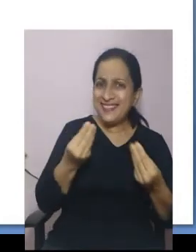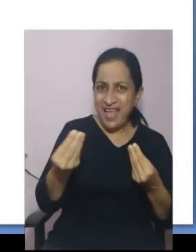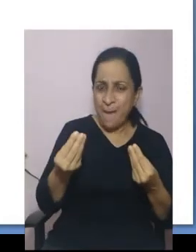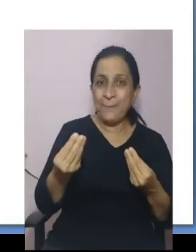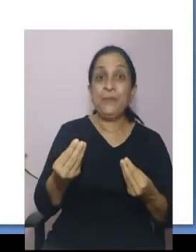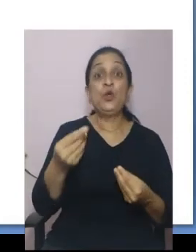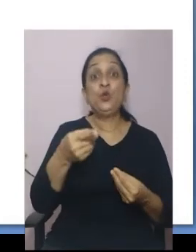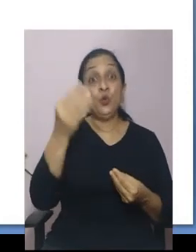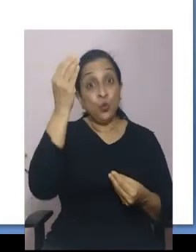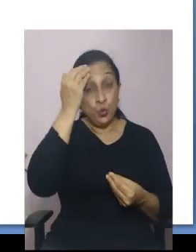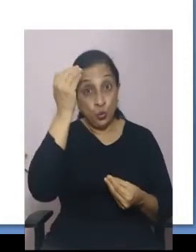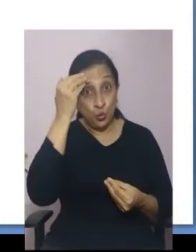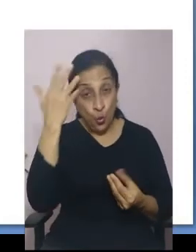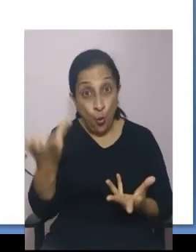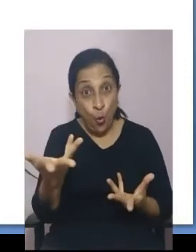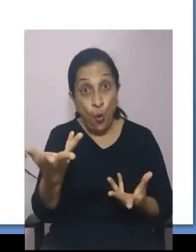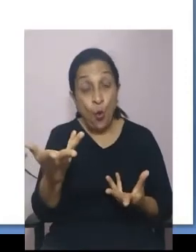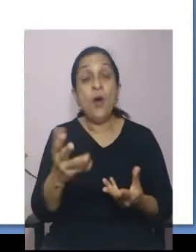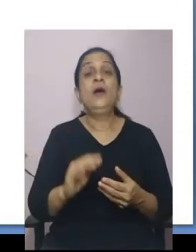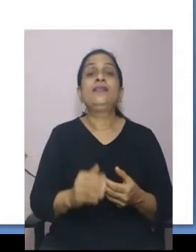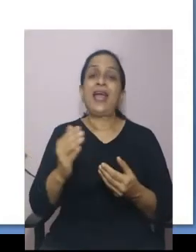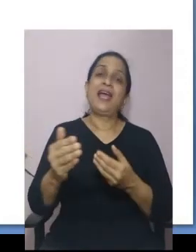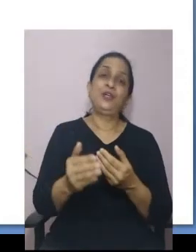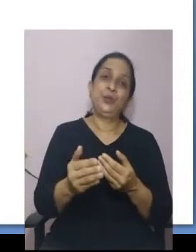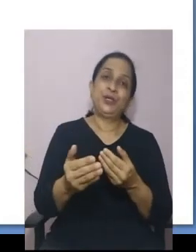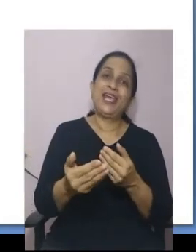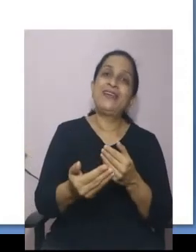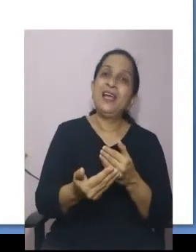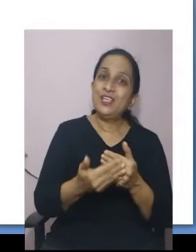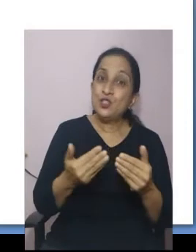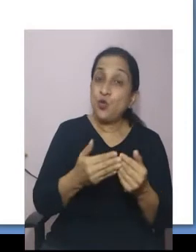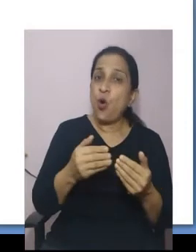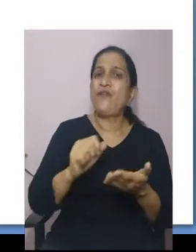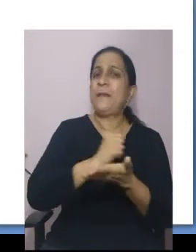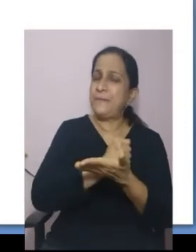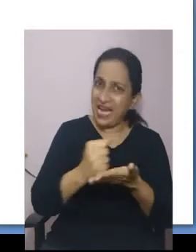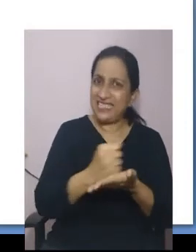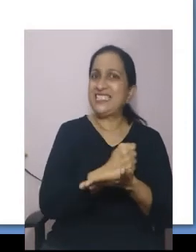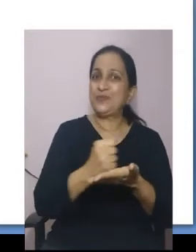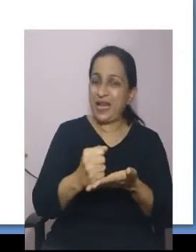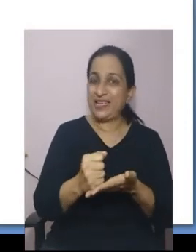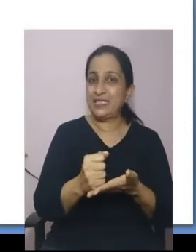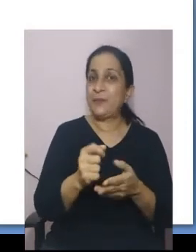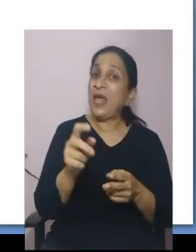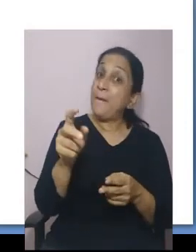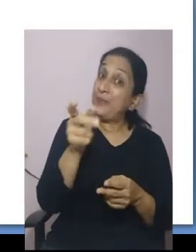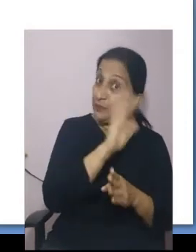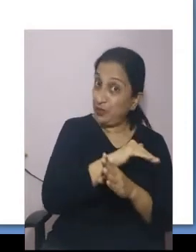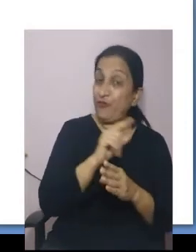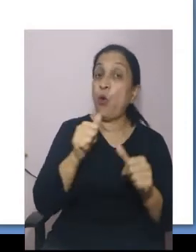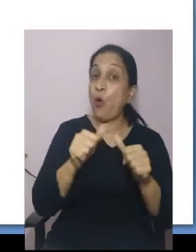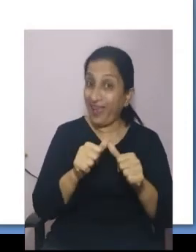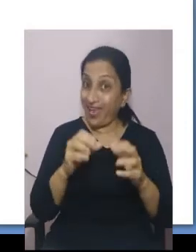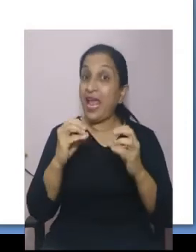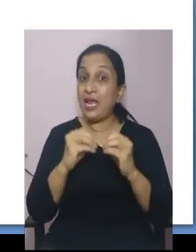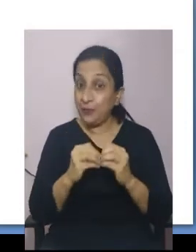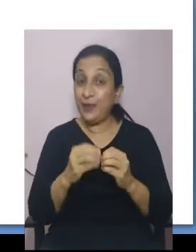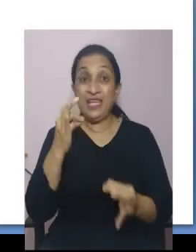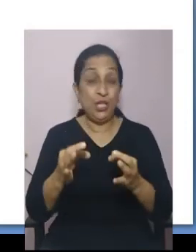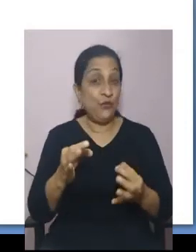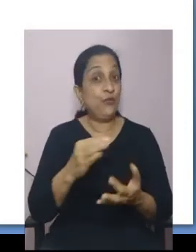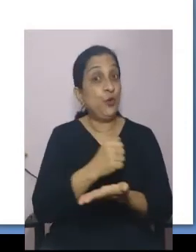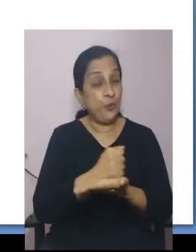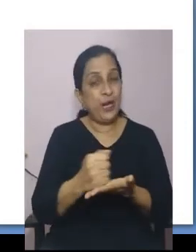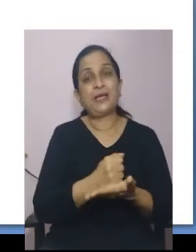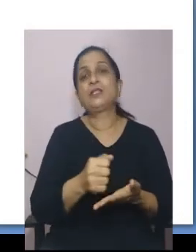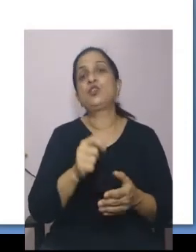the problems, very easy problems to solve. So you better concentrate on section 1 and 2 just by remembering